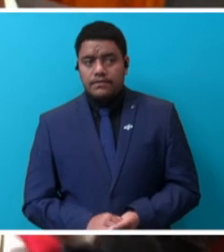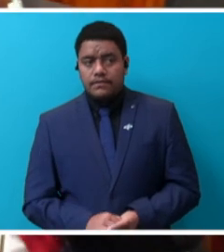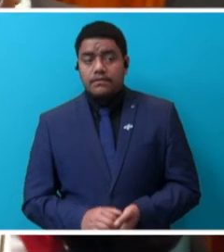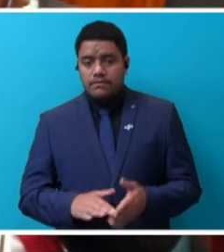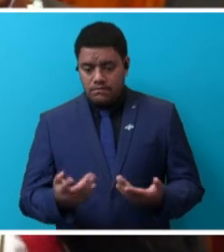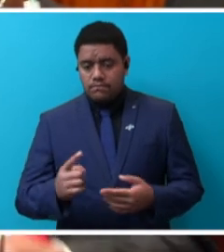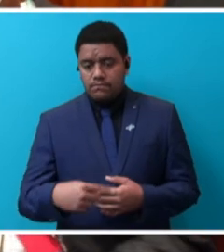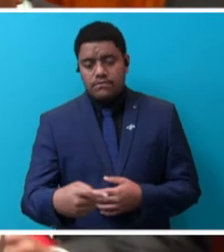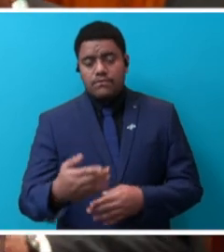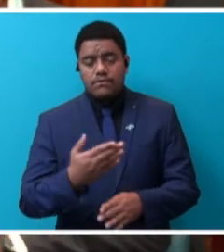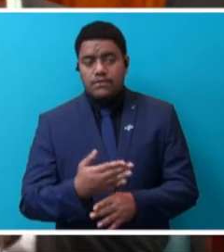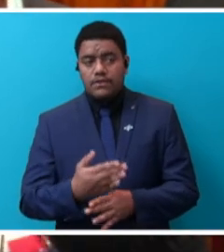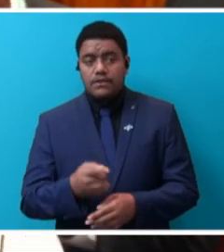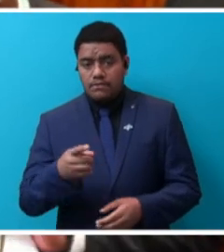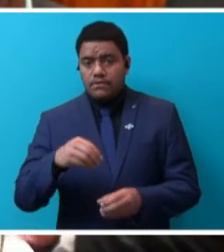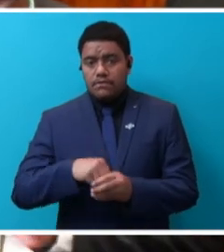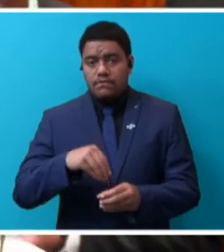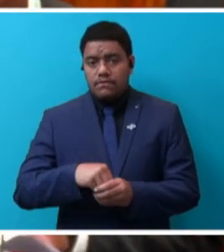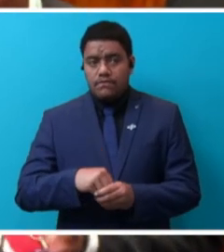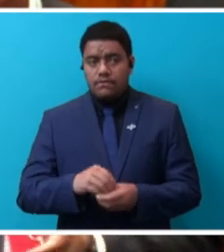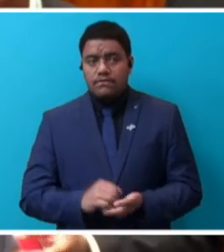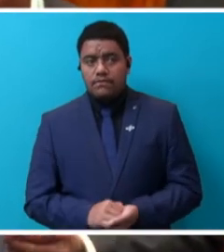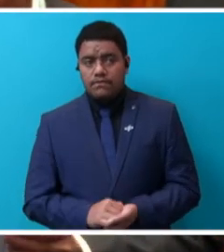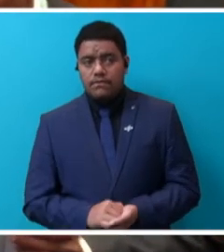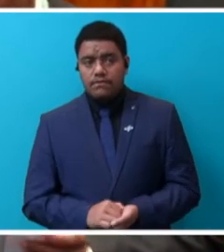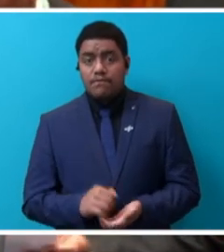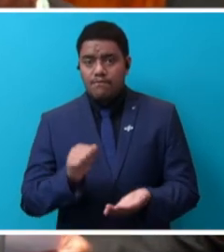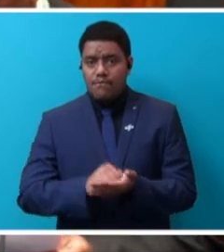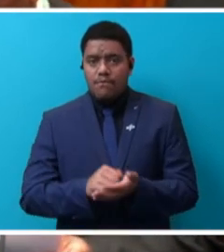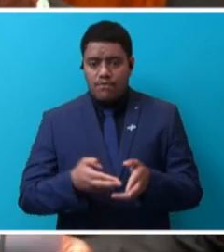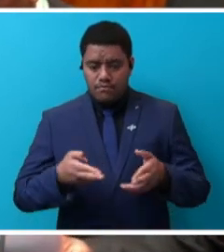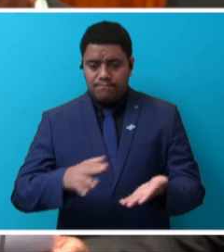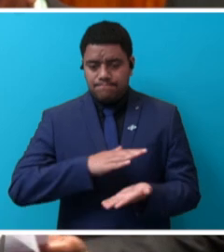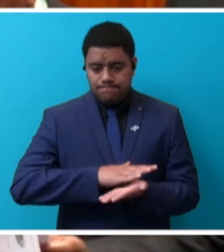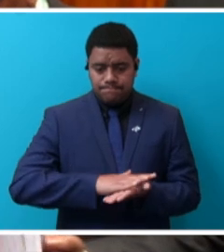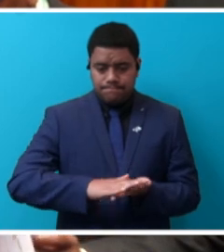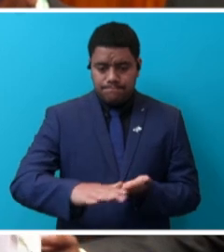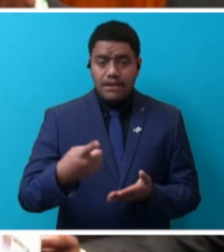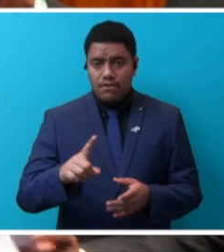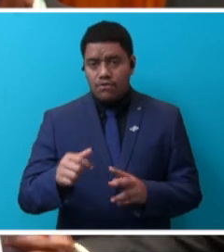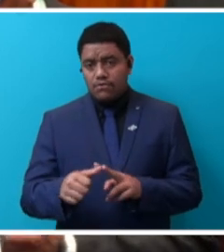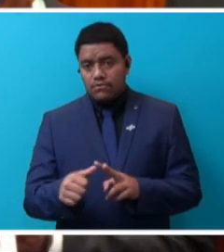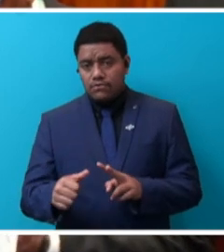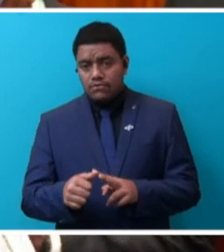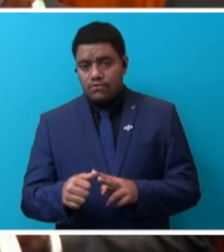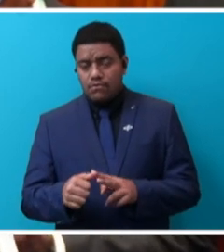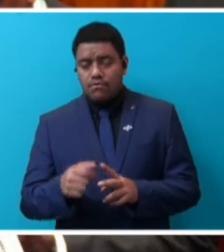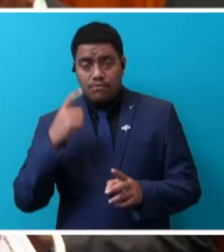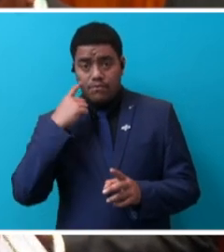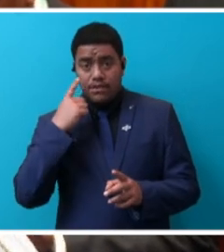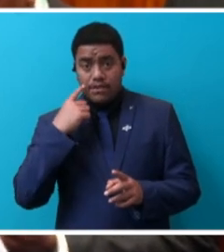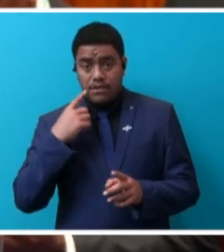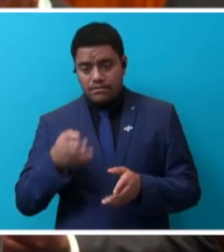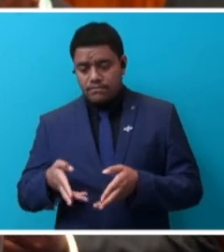ongoing. This involves stabilizing the road surface, improving drainage, and restoring